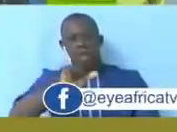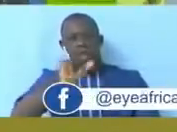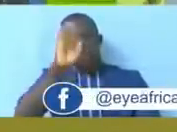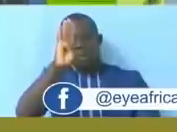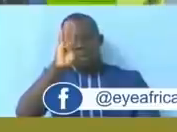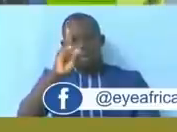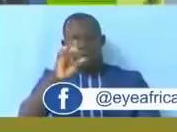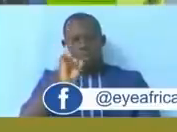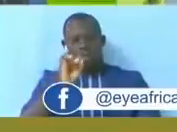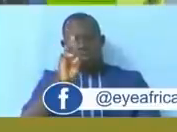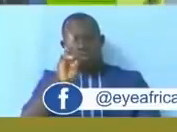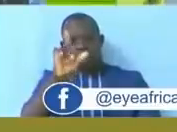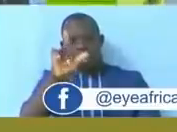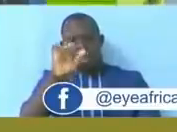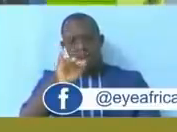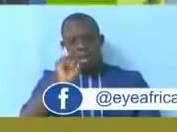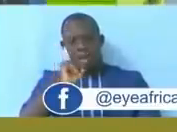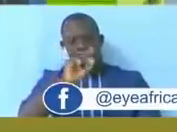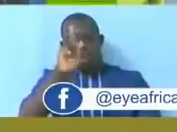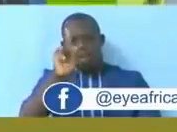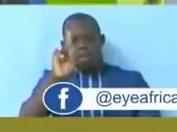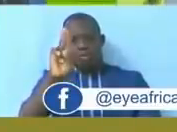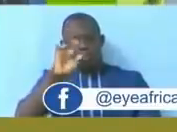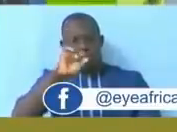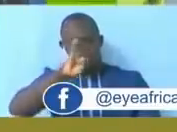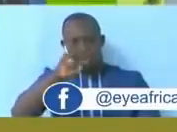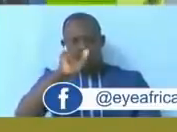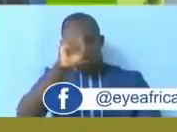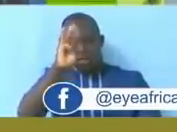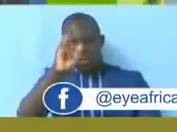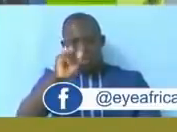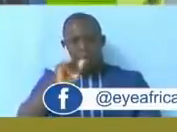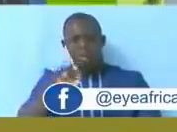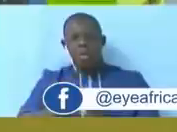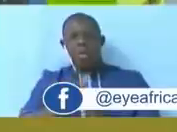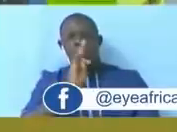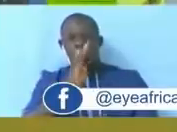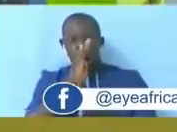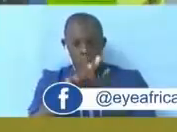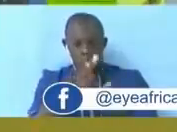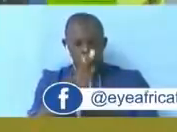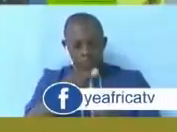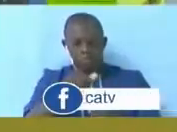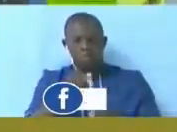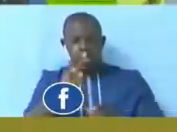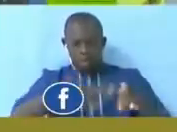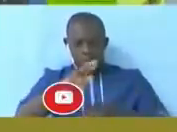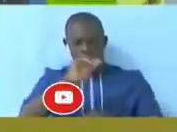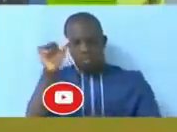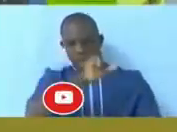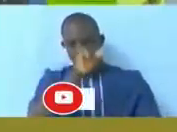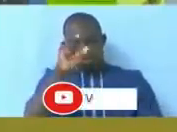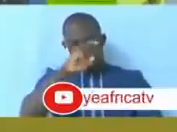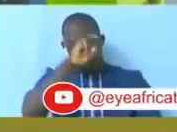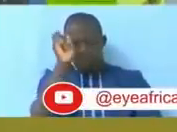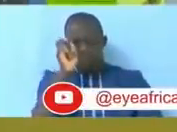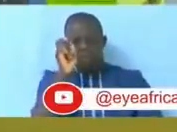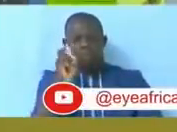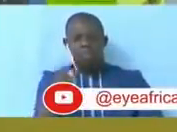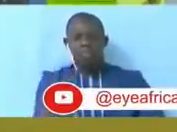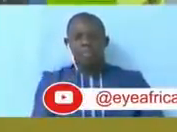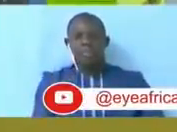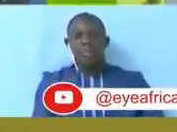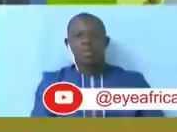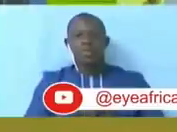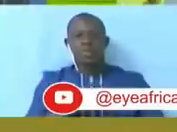Abdullahi Kujabi wala keta mod meyalon ko wala was promising to reinstate them. Wala way lahiro di la ko abe murundi la nan do ko walal. So they